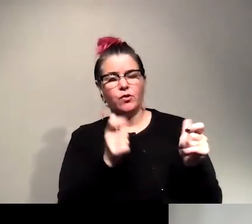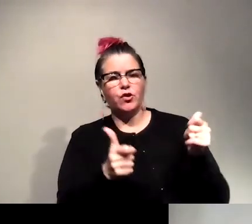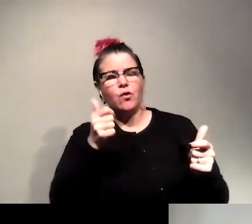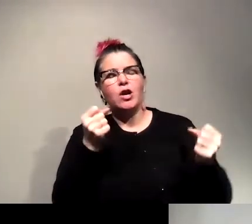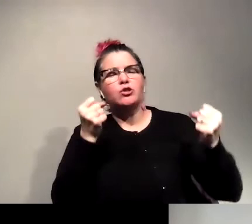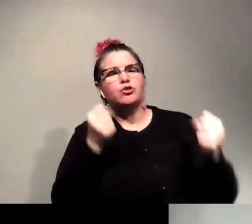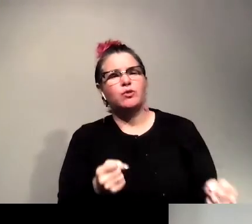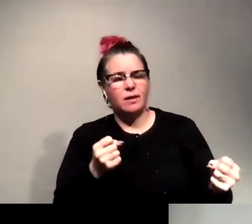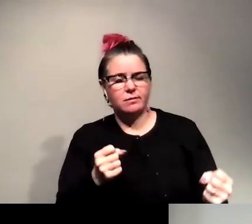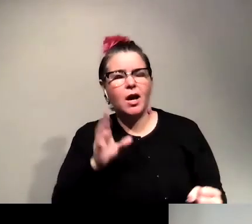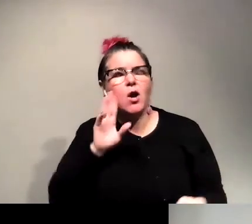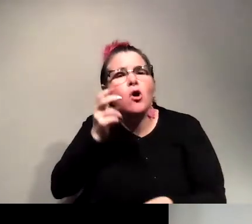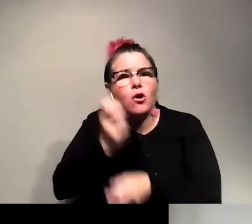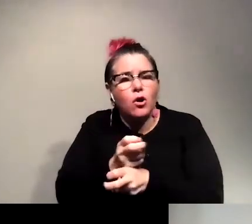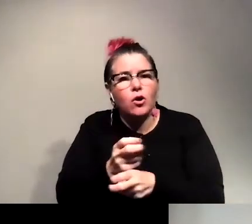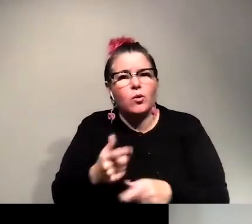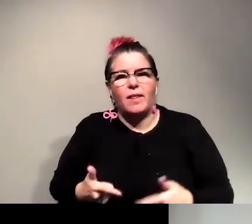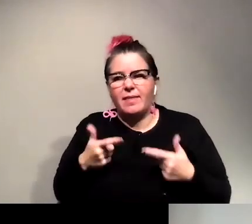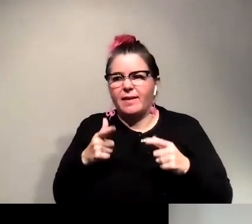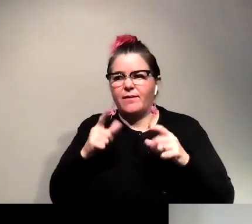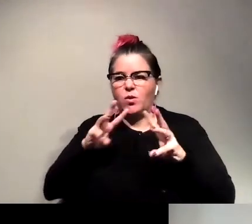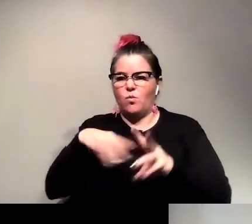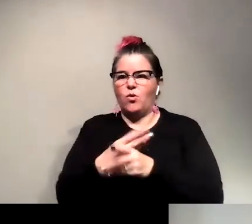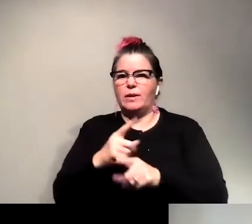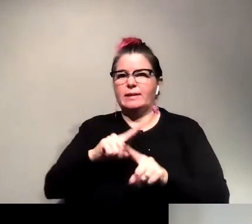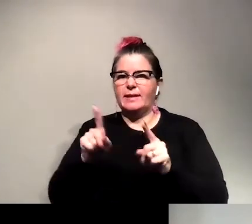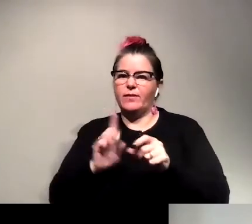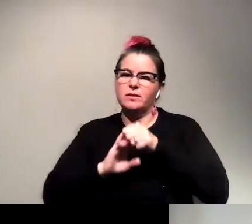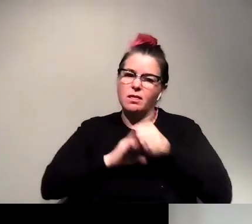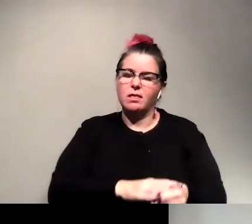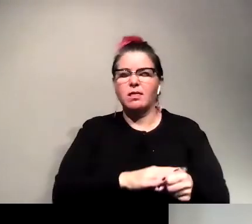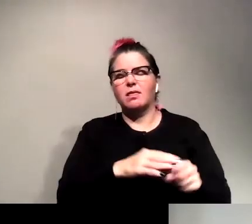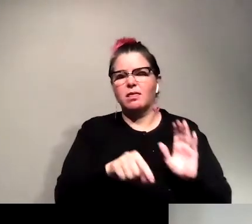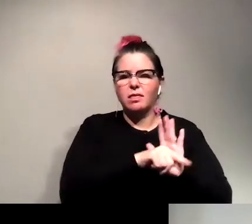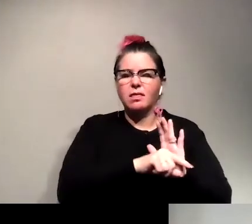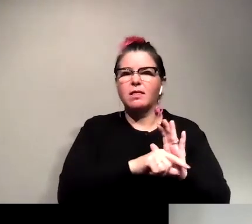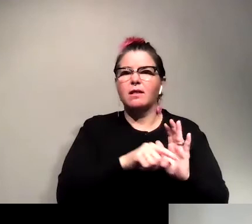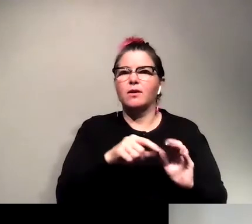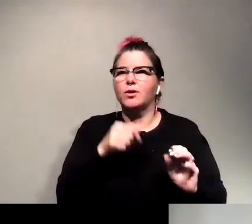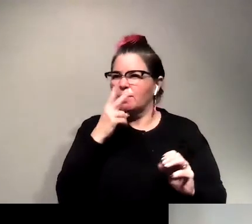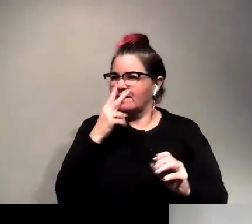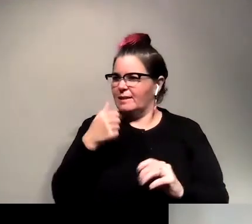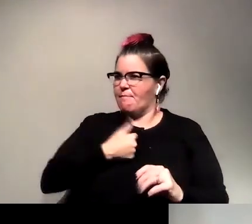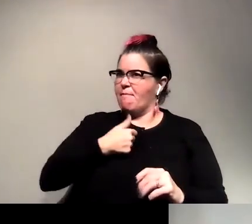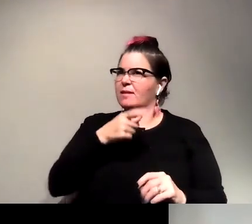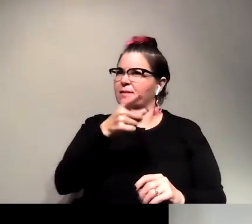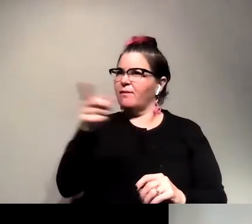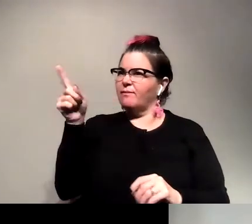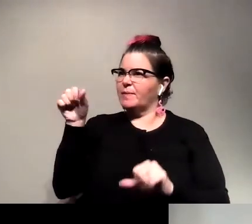hard, right, when we live in a society where often differences are put down or you don't see yourself reflected in the field that you want to work